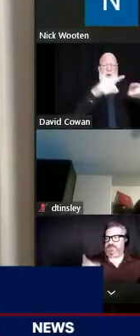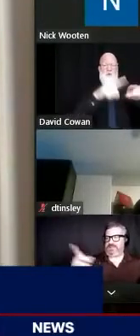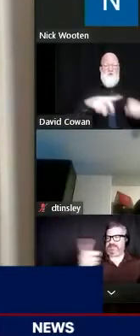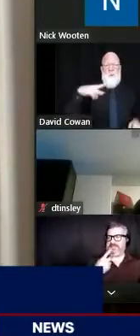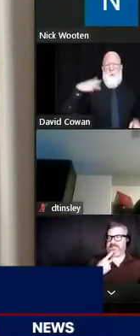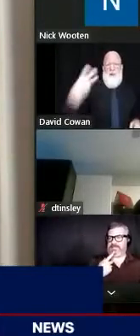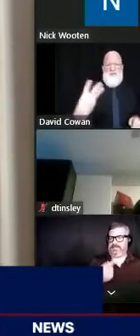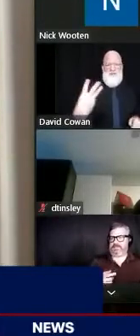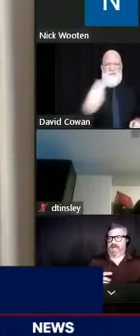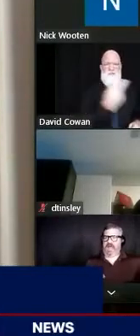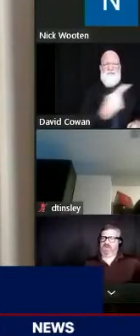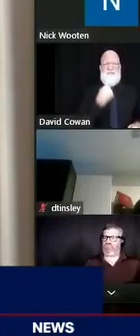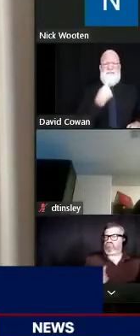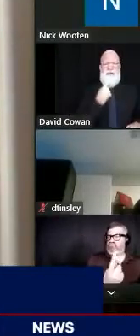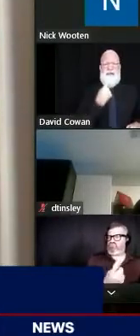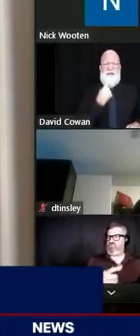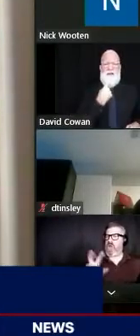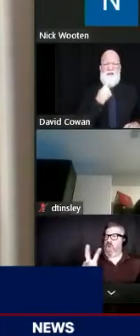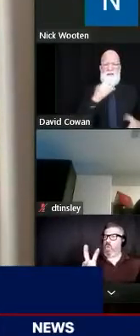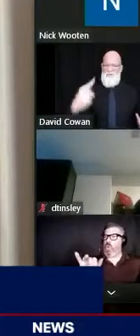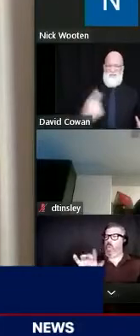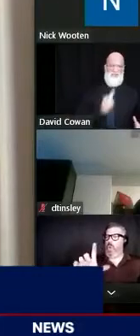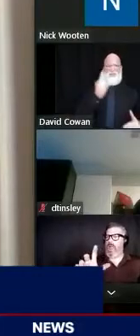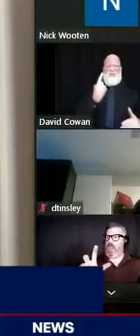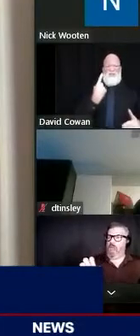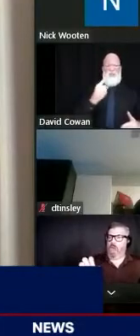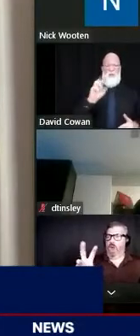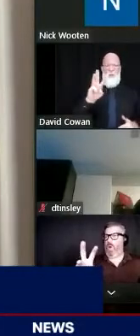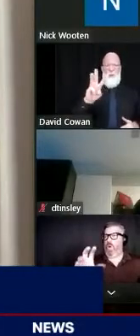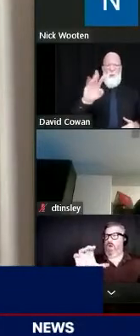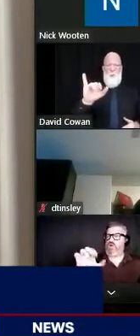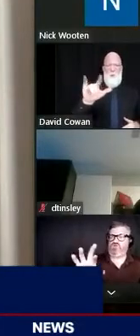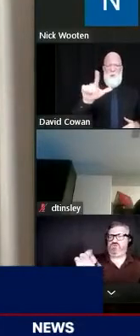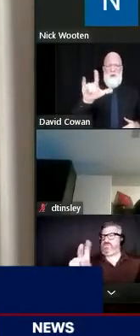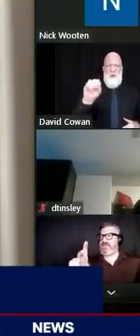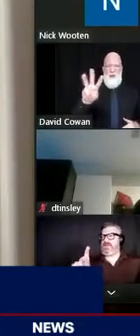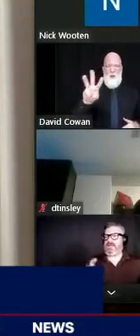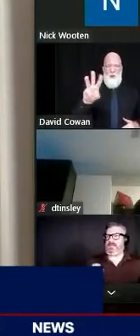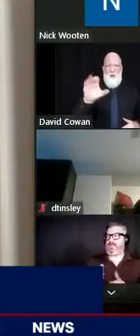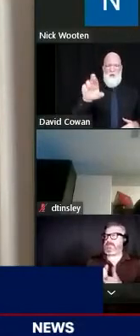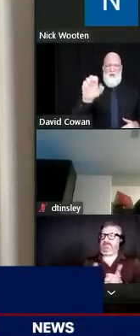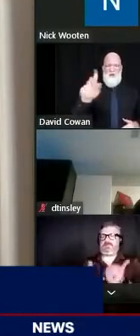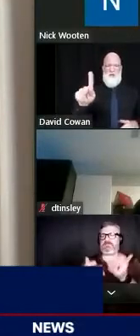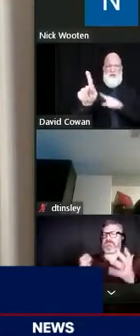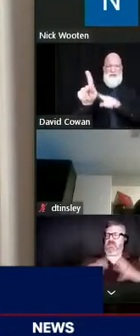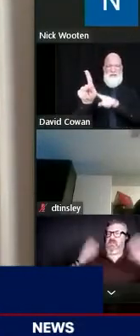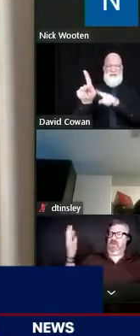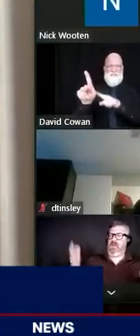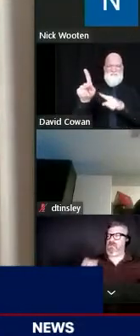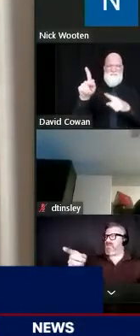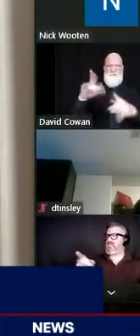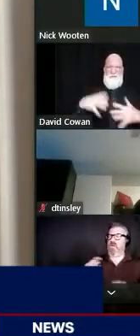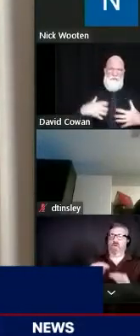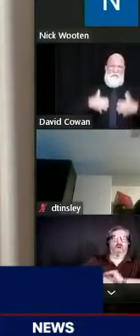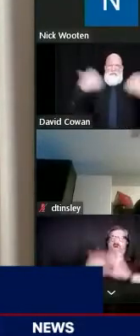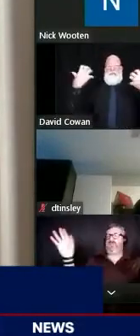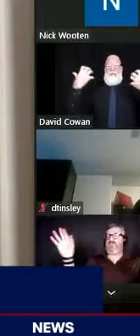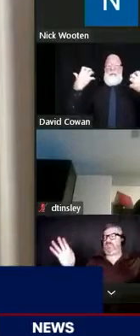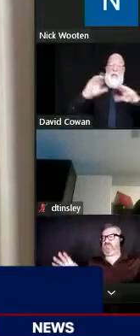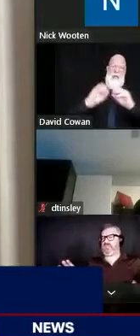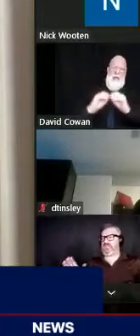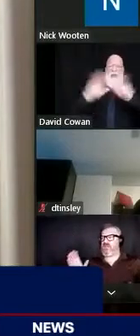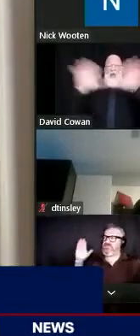Scandal and they have documents and they breed in experts from both sides arguing this is an obvious forgery this is obviously this man's real